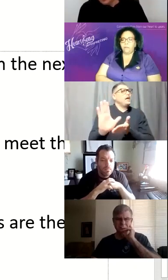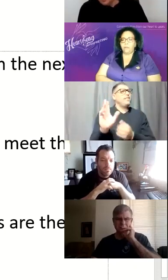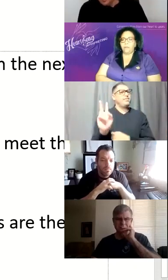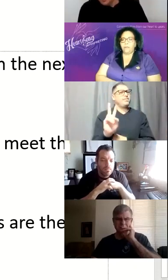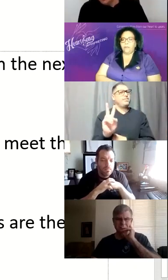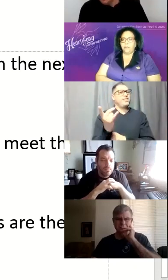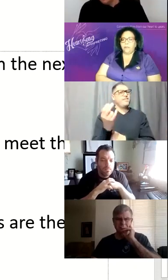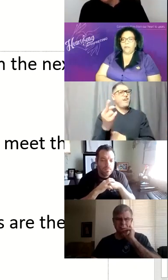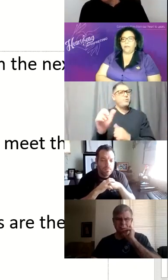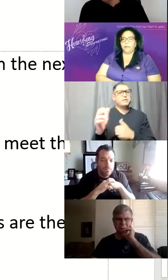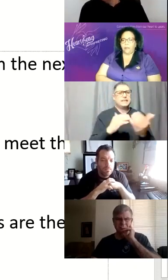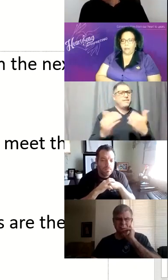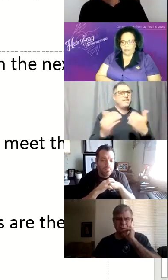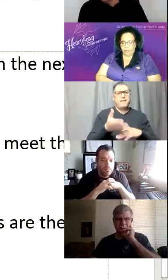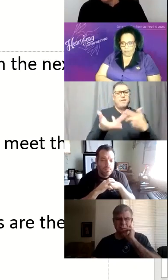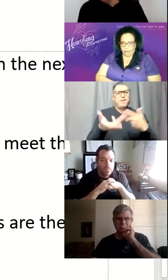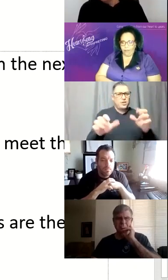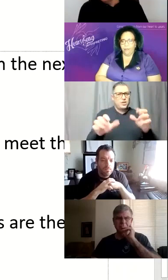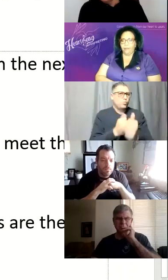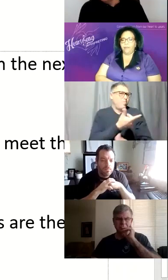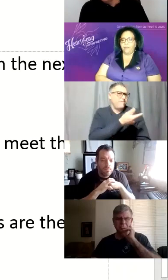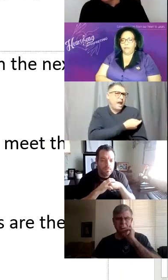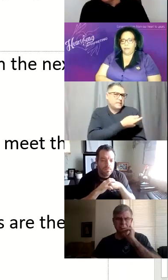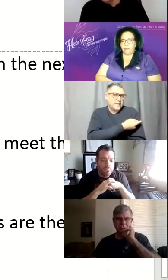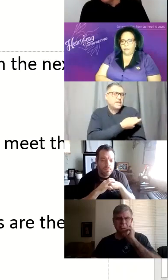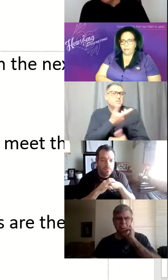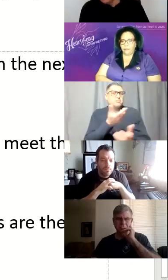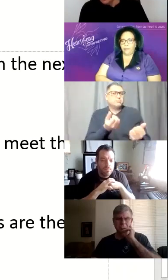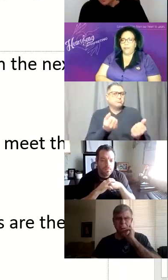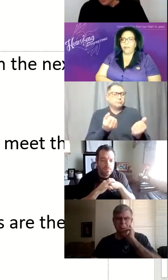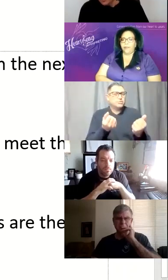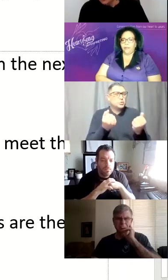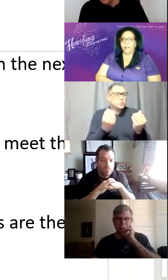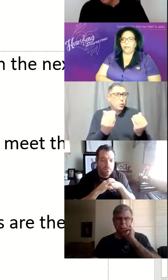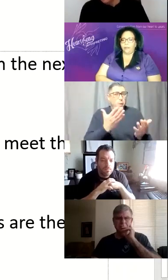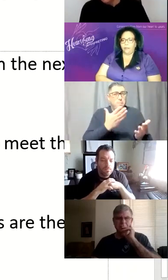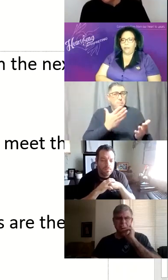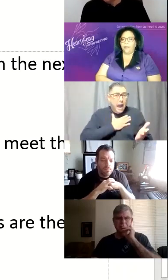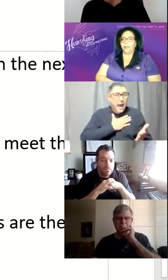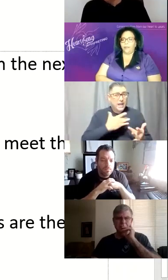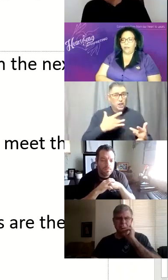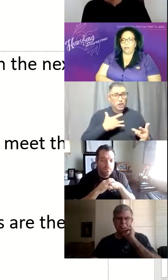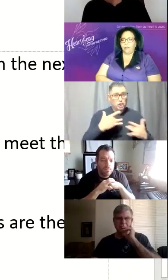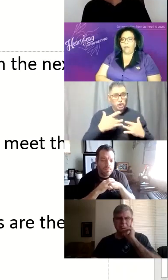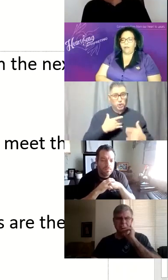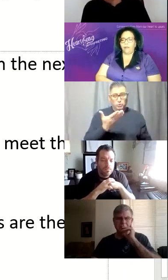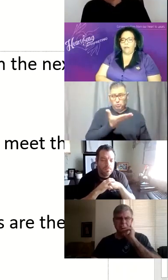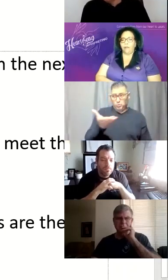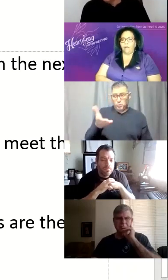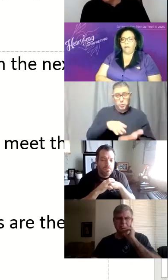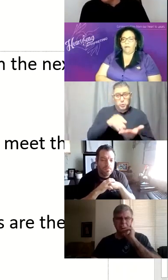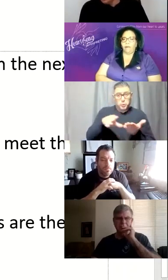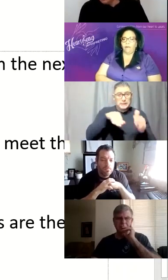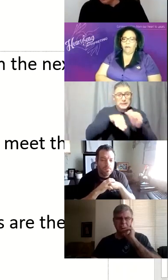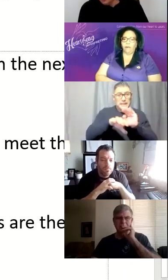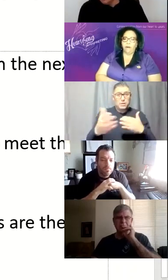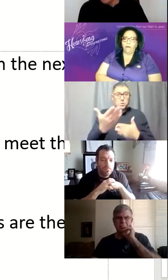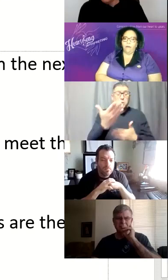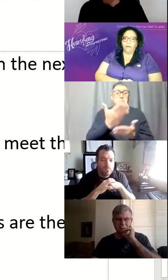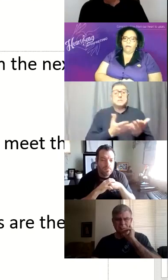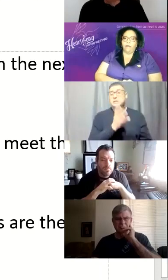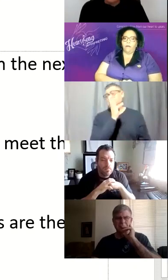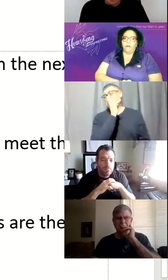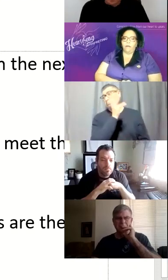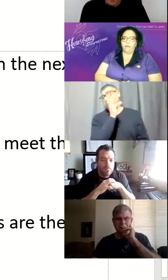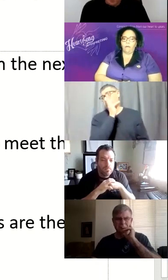we're vaccinated. And so my concern has a lot to do with the students in the classroom. Maybe some are not getting inoculated or